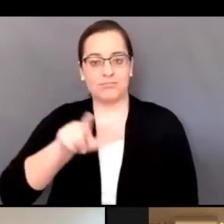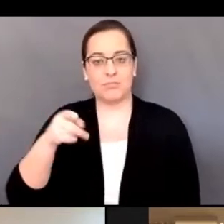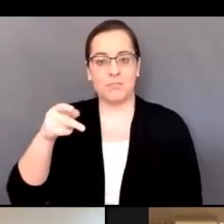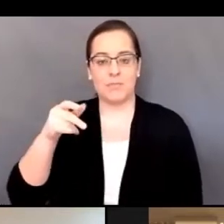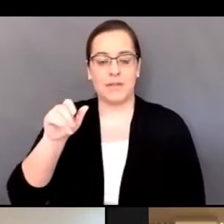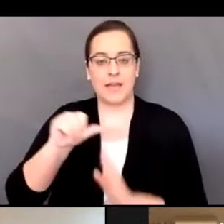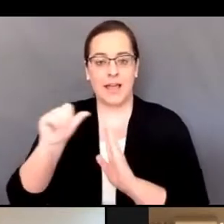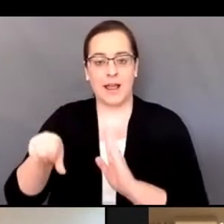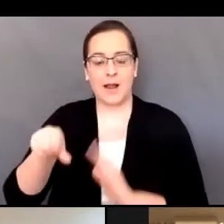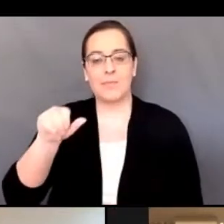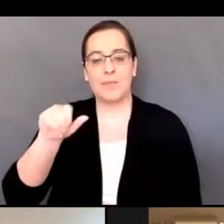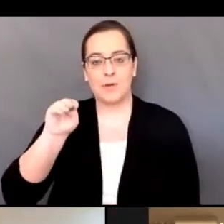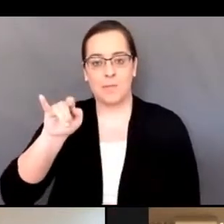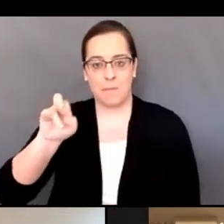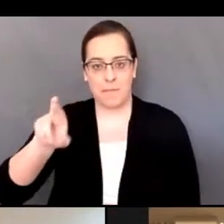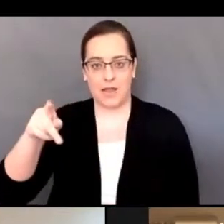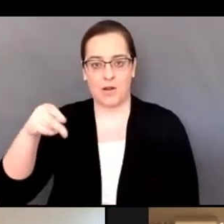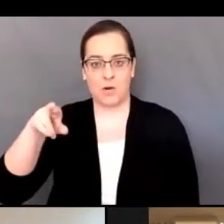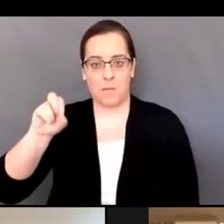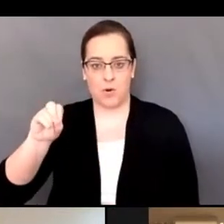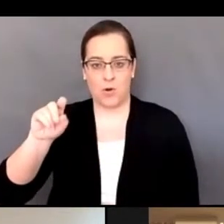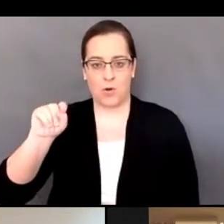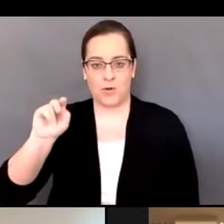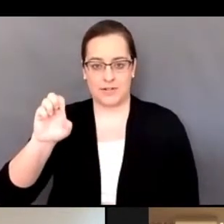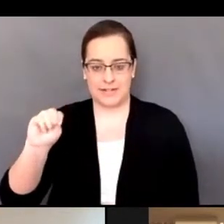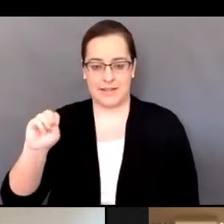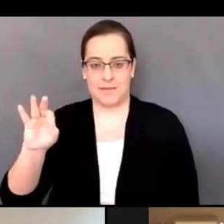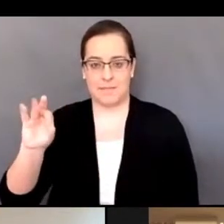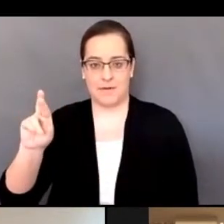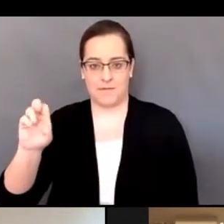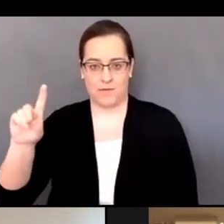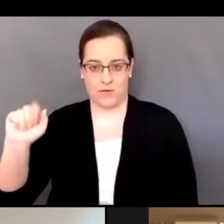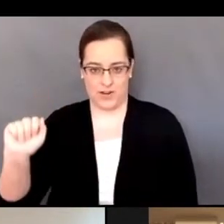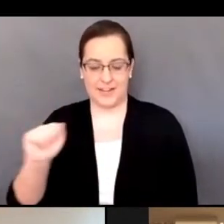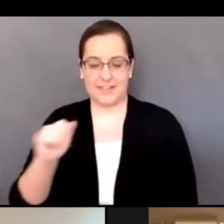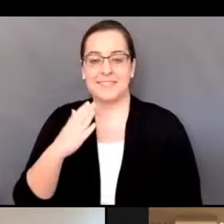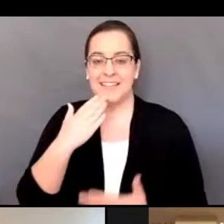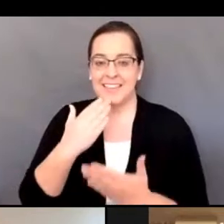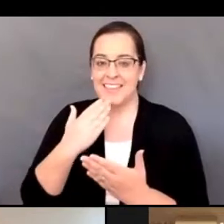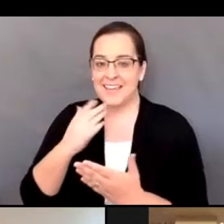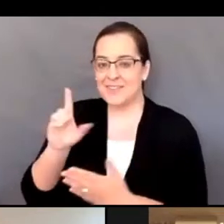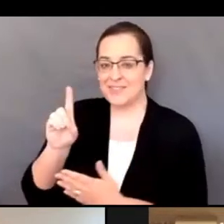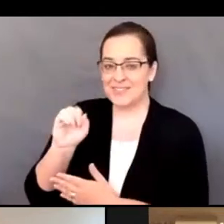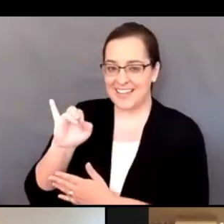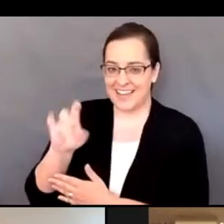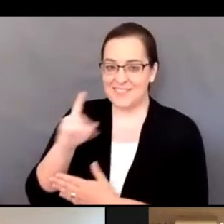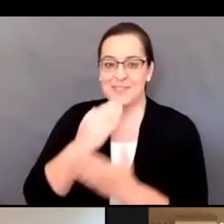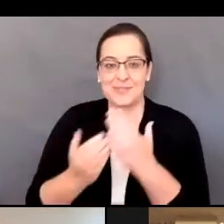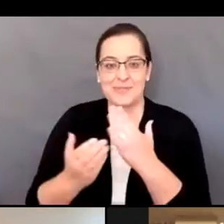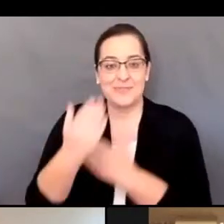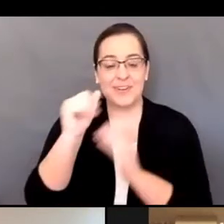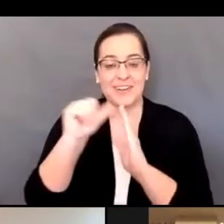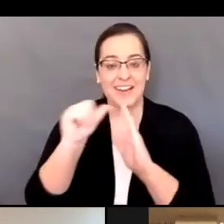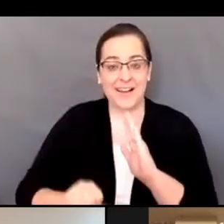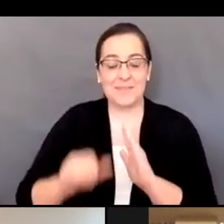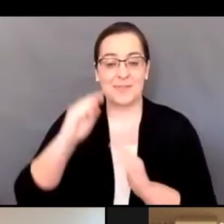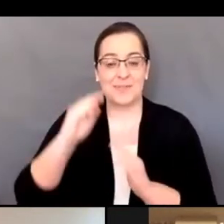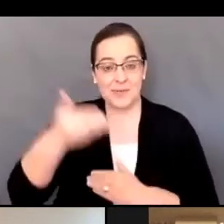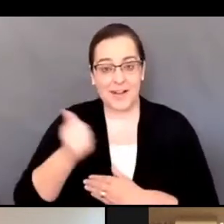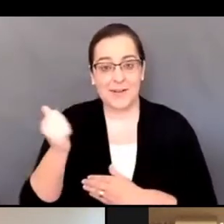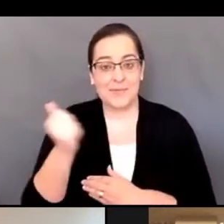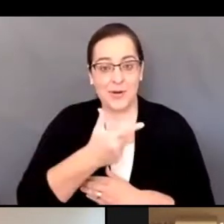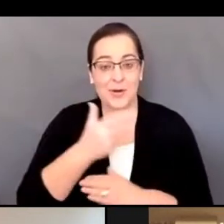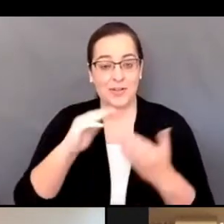Tem Freda Powell. Thank you, David. Good morning, Amarillo. I want to welcome everyone to the City